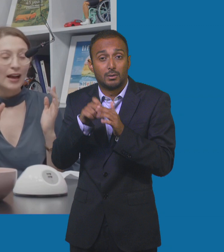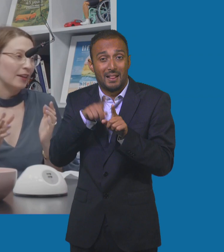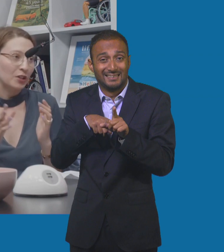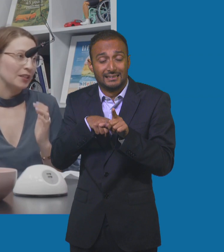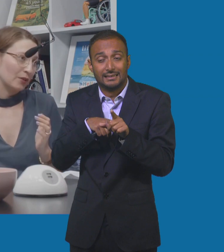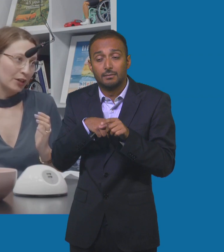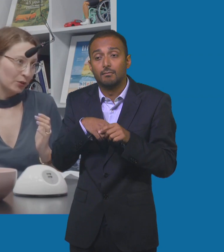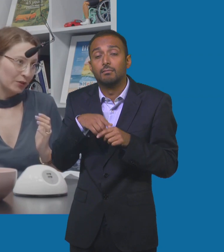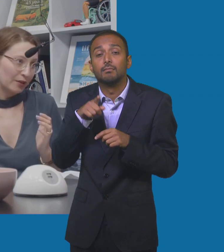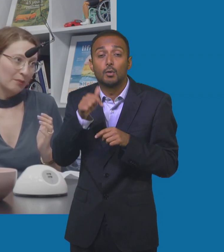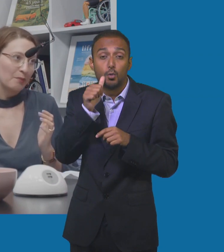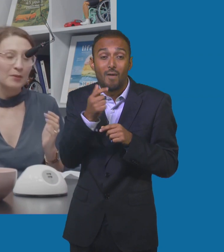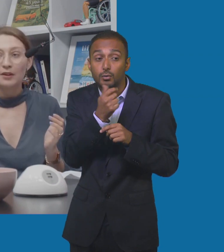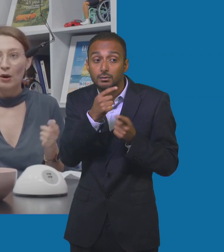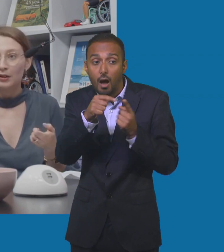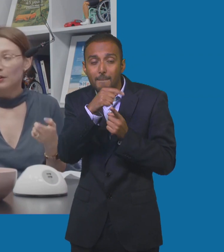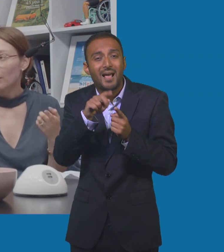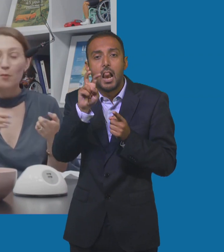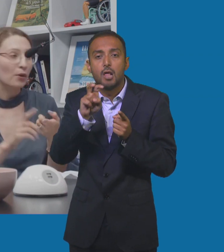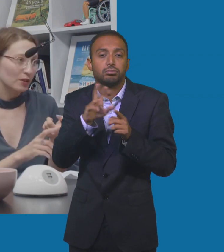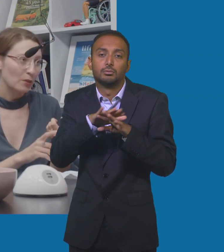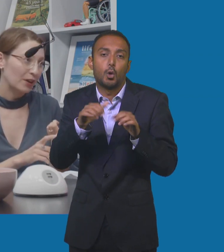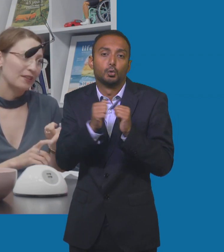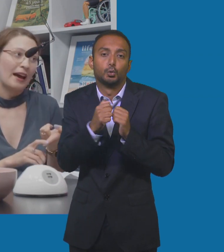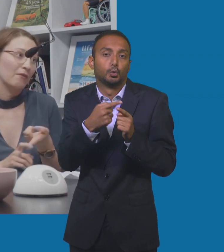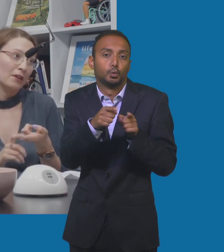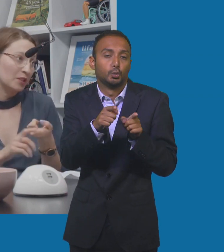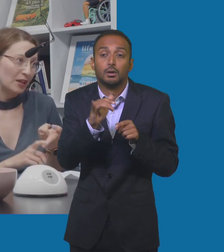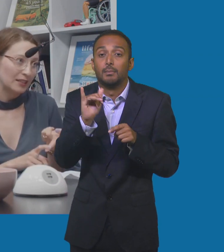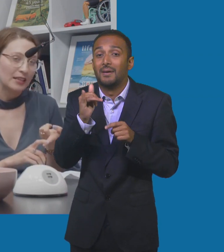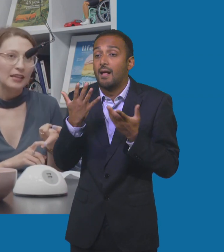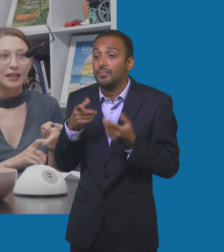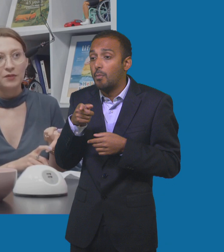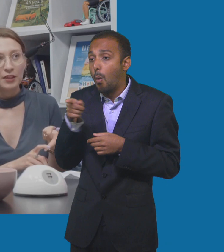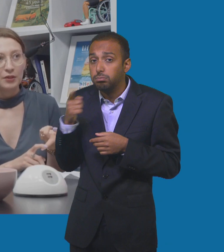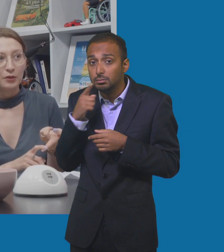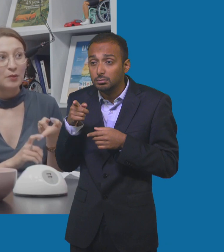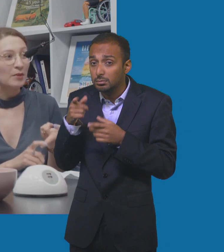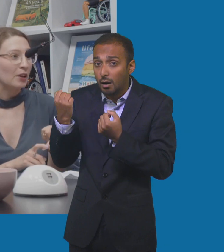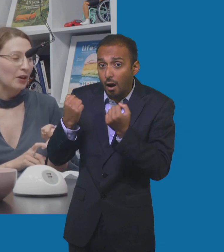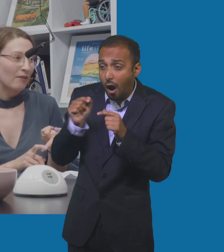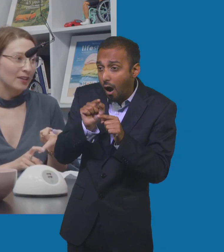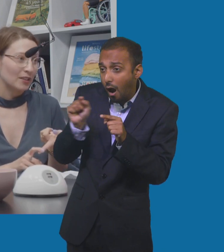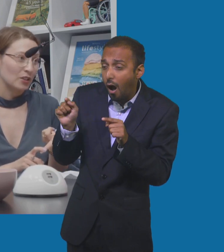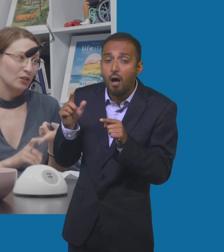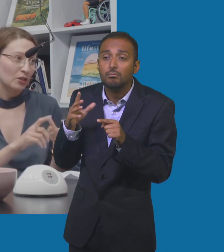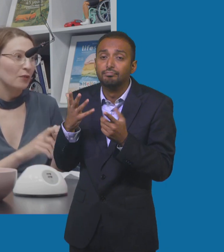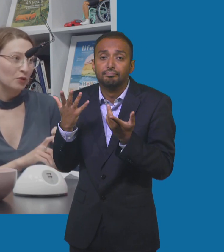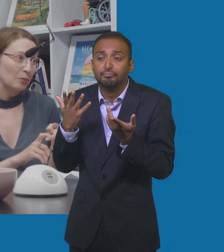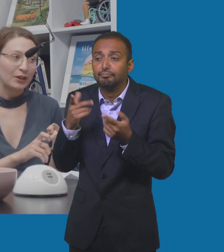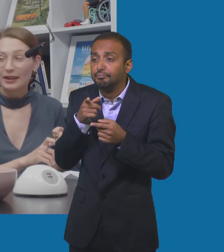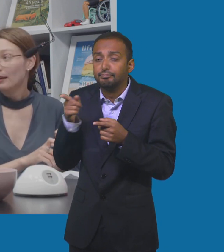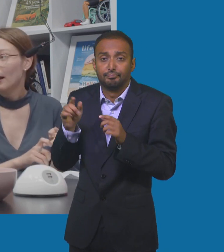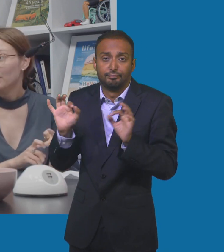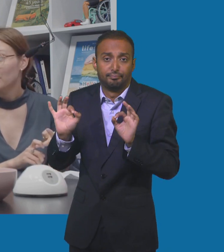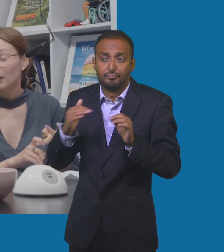time, electric isn't the right choice for them. Maybe there aren't the right models on the market that have enough space in the vehicle. Maybe they don't have access to